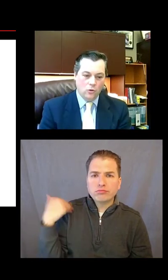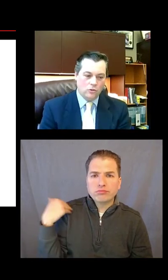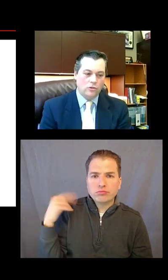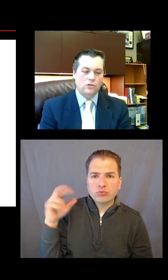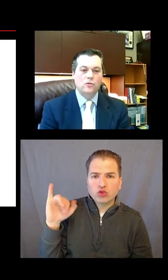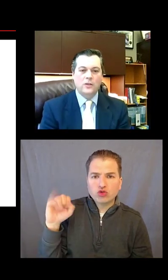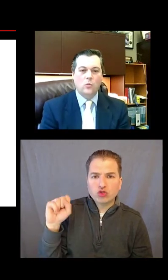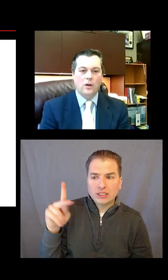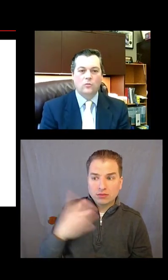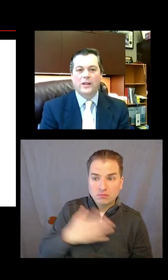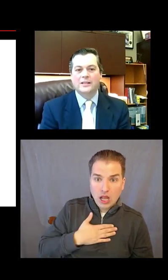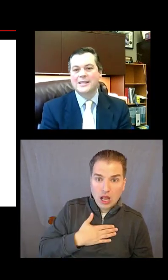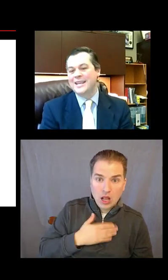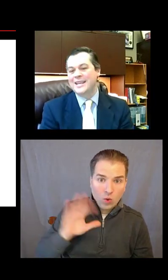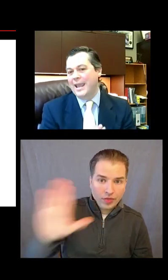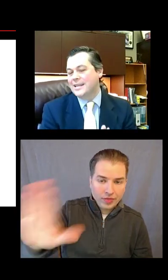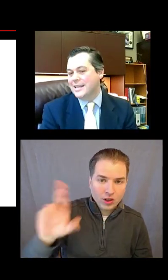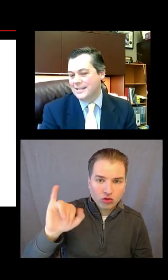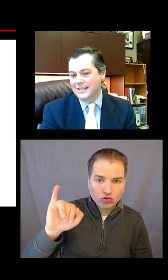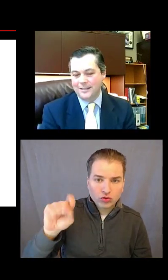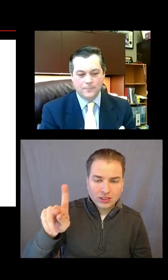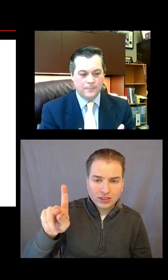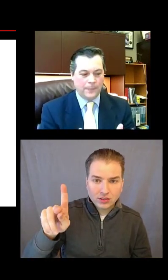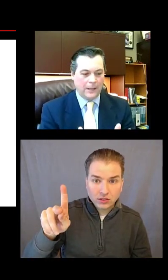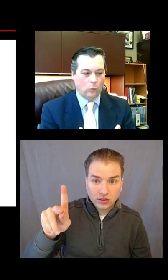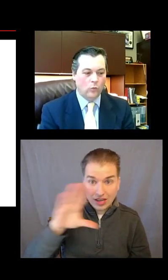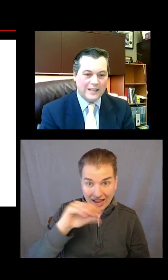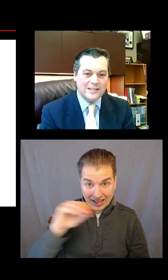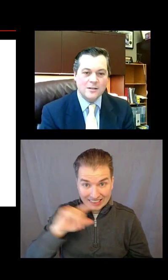understand who's assuming what risk, and is it